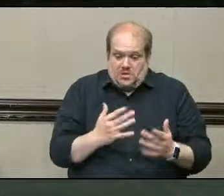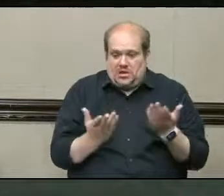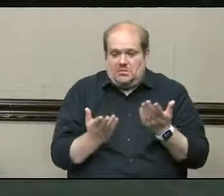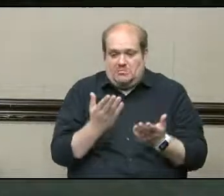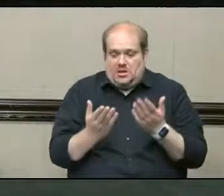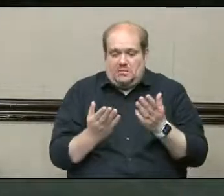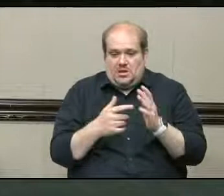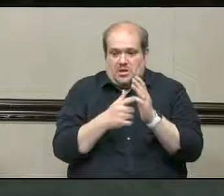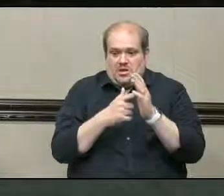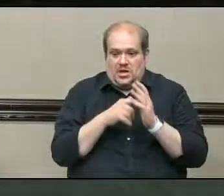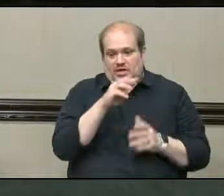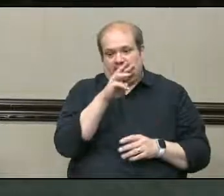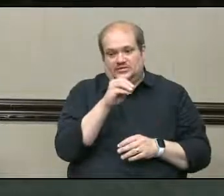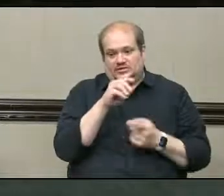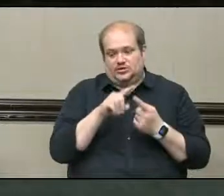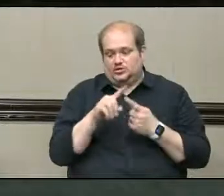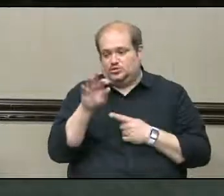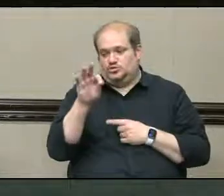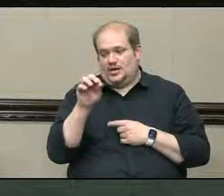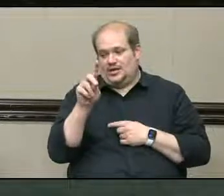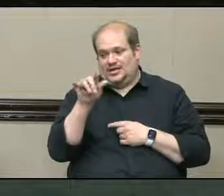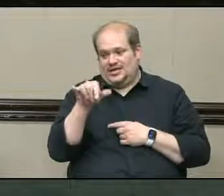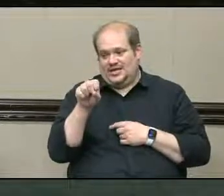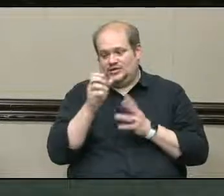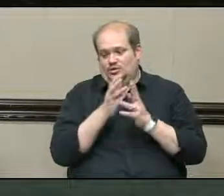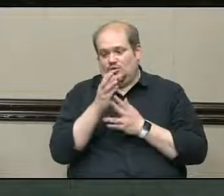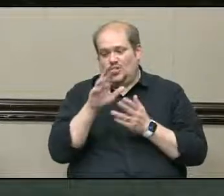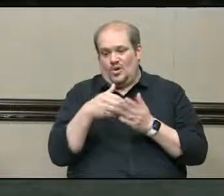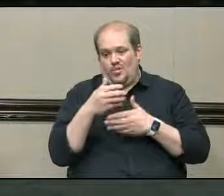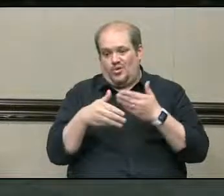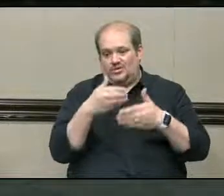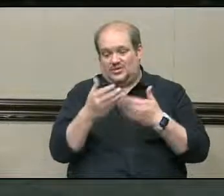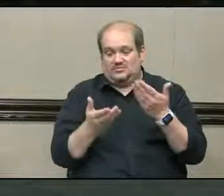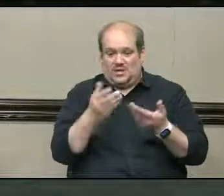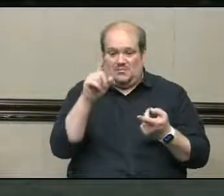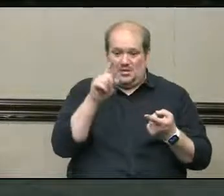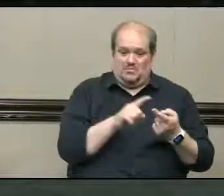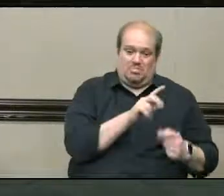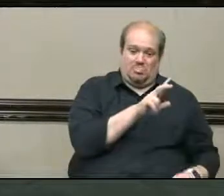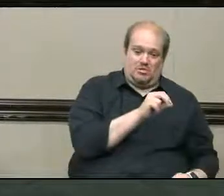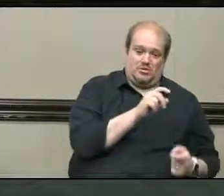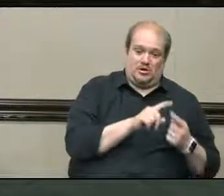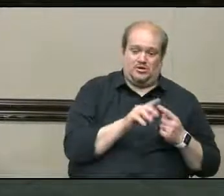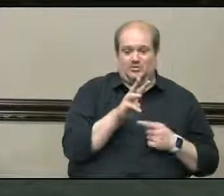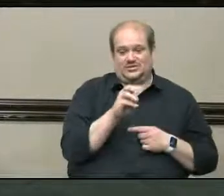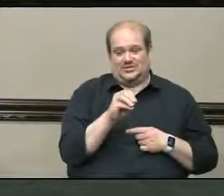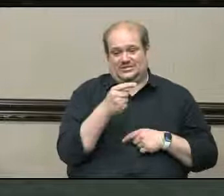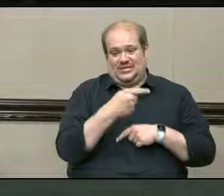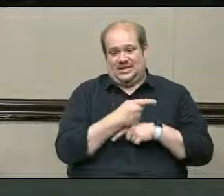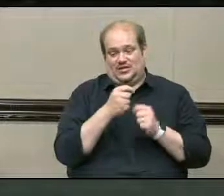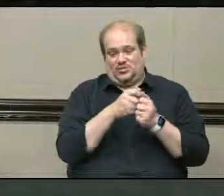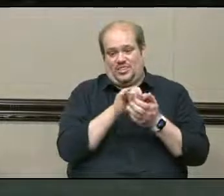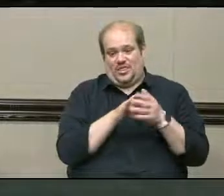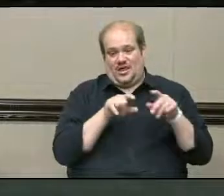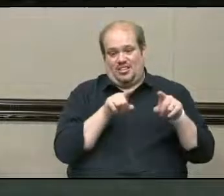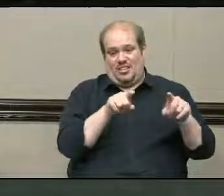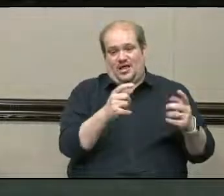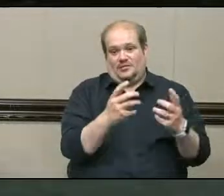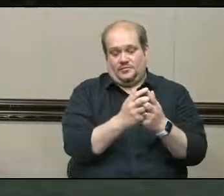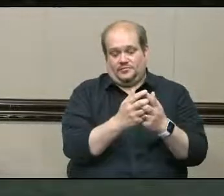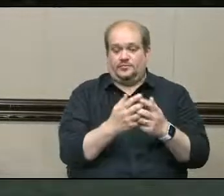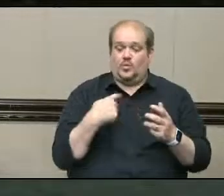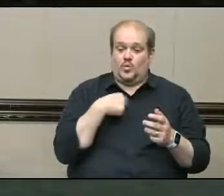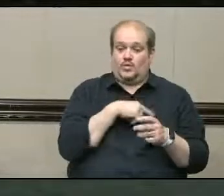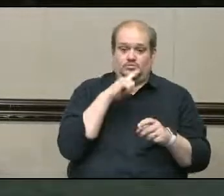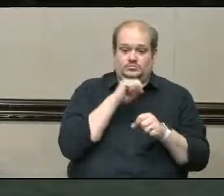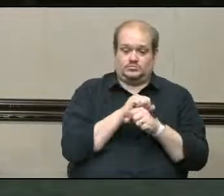taking 60 to 90 days to go through the process, it could take 30 to 60 days to go through the process in this alignment. And we